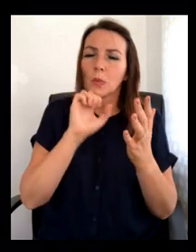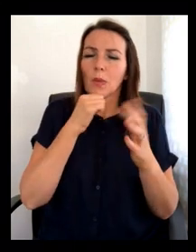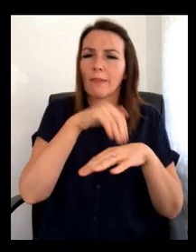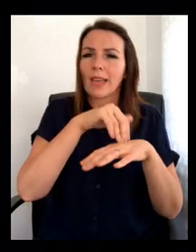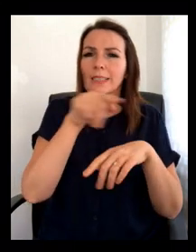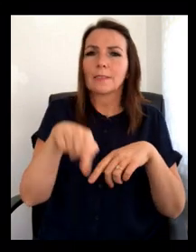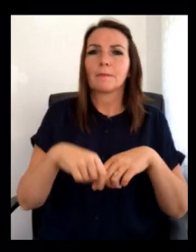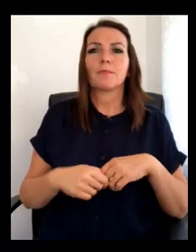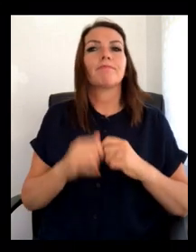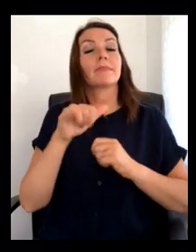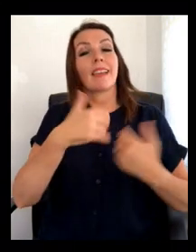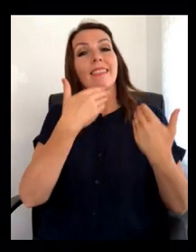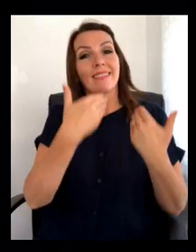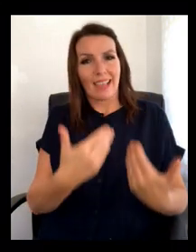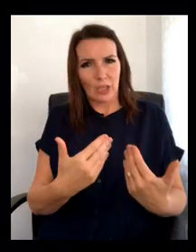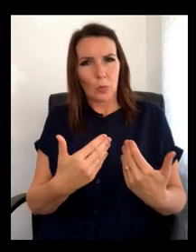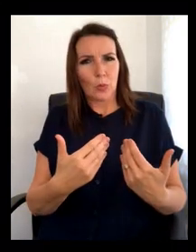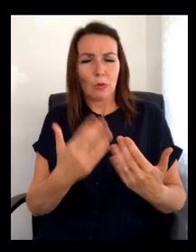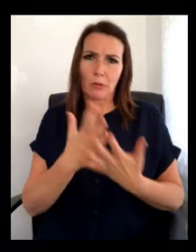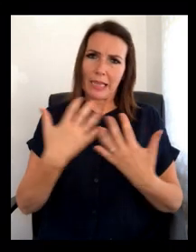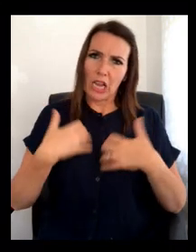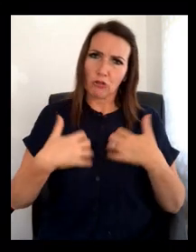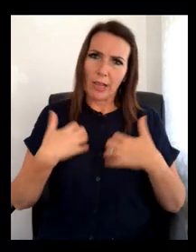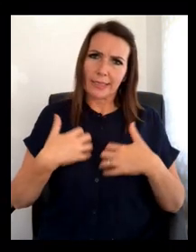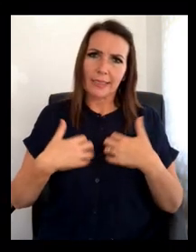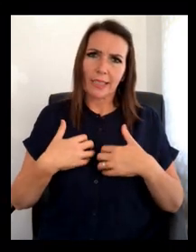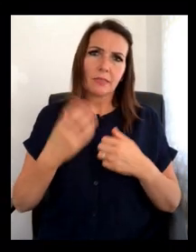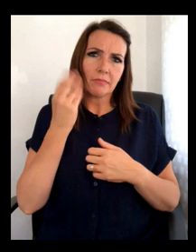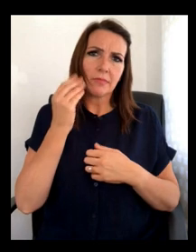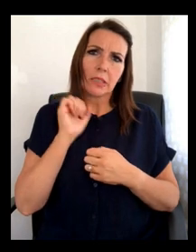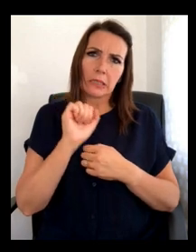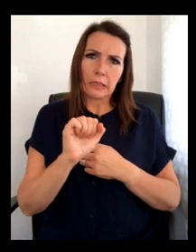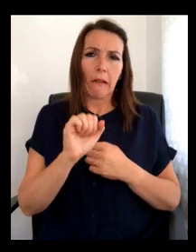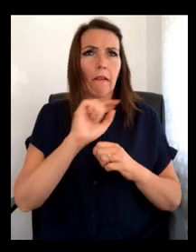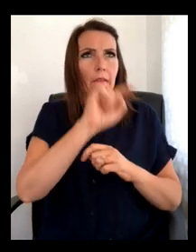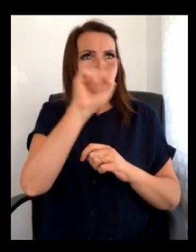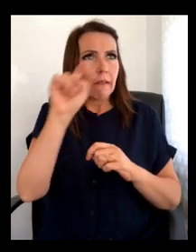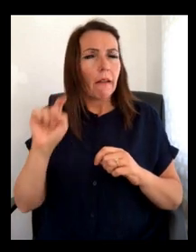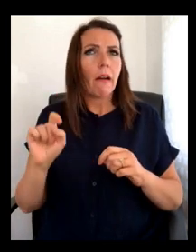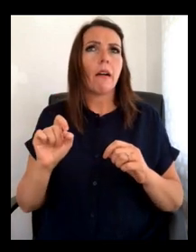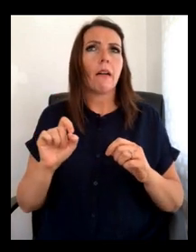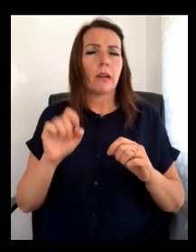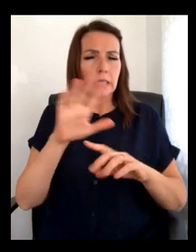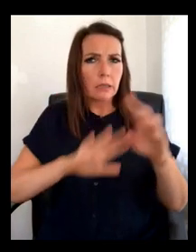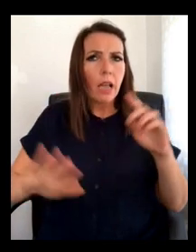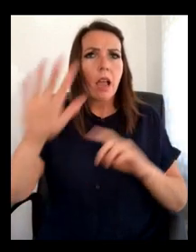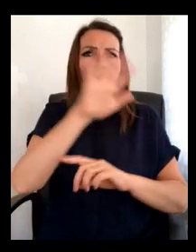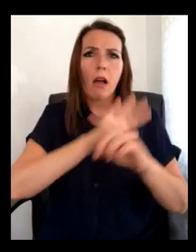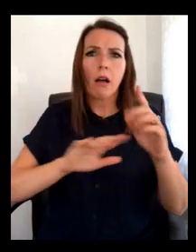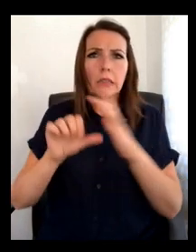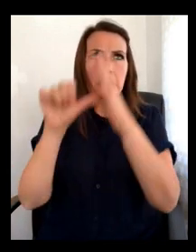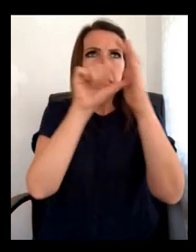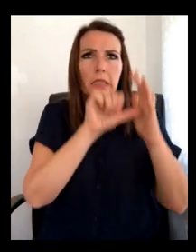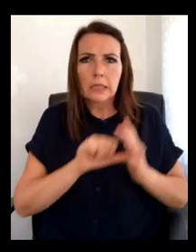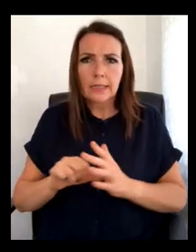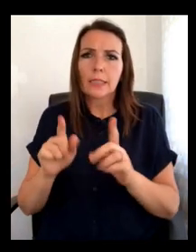Thank you for that. So it's so interesting to hear about the different kind of pressure points and different geographical regions as well. We are going to have to